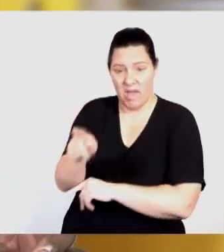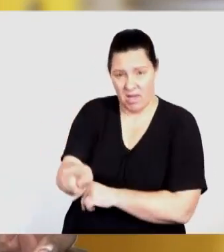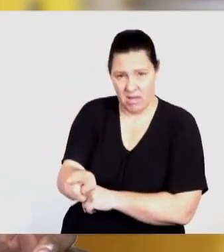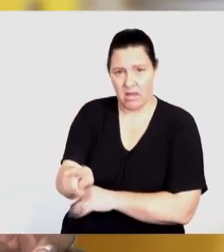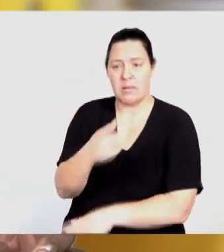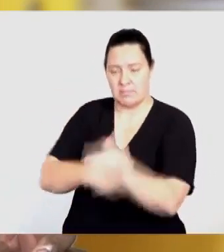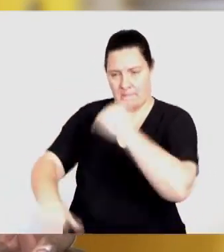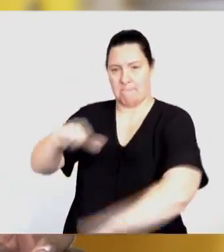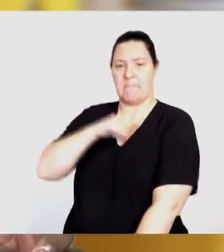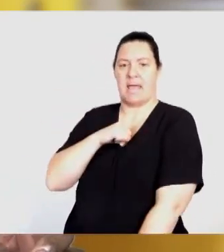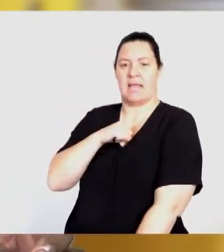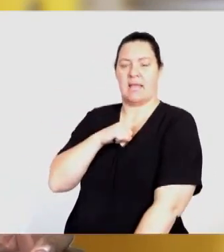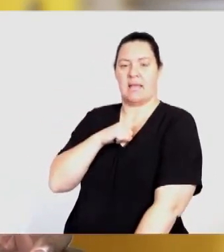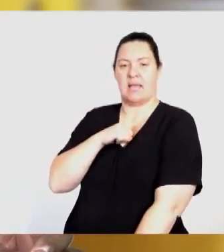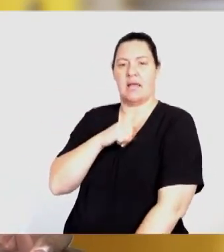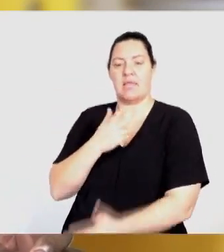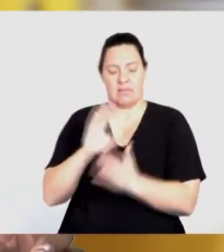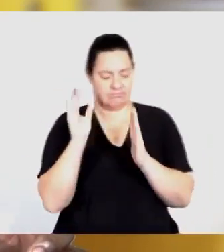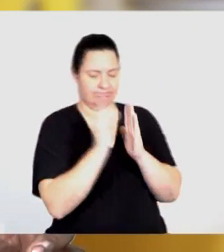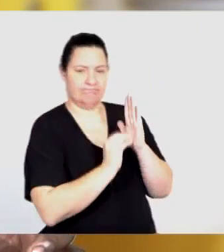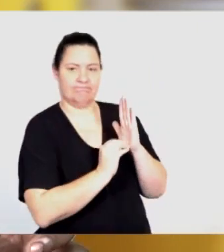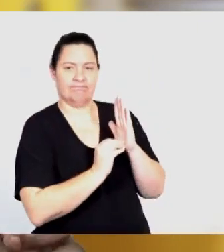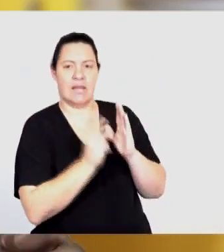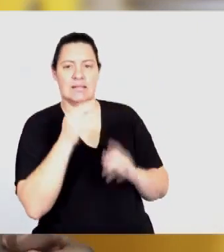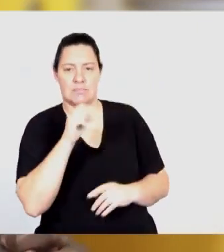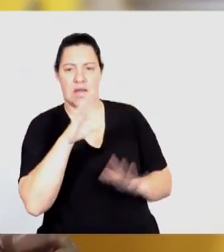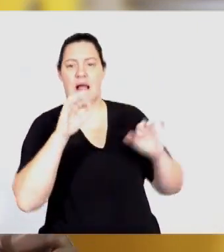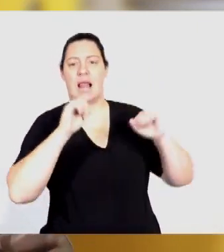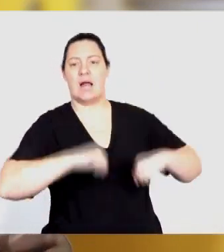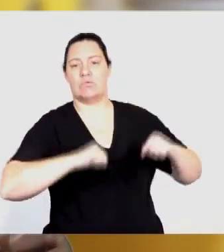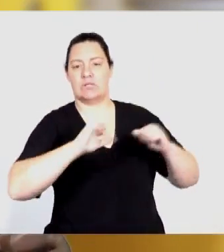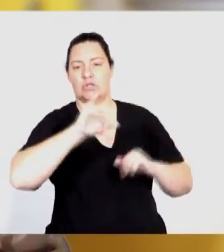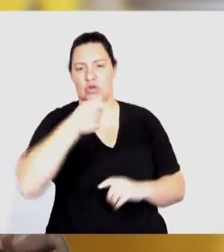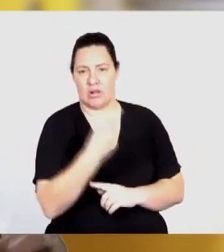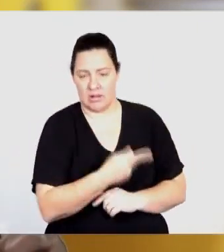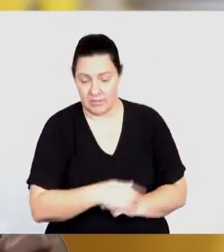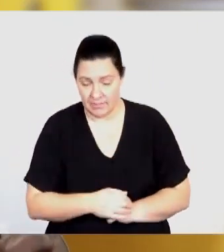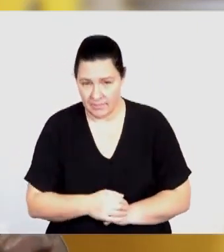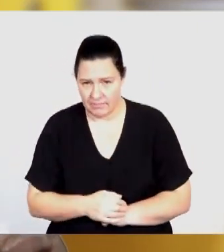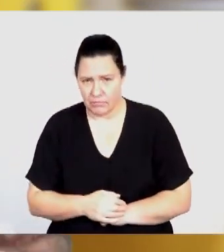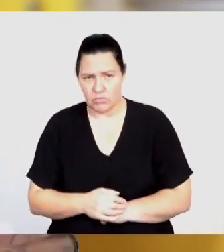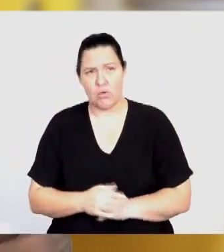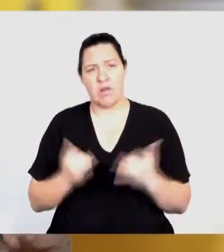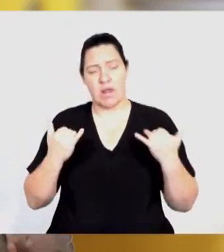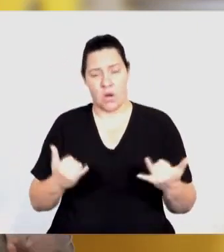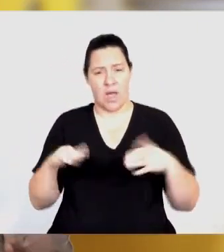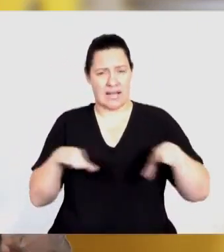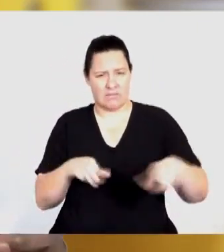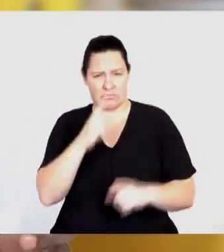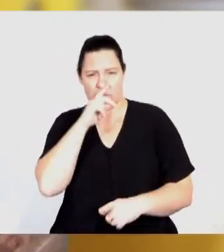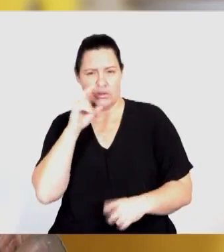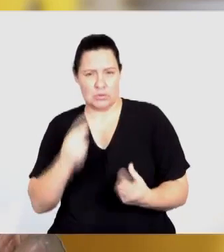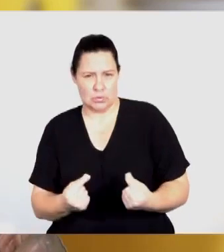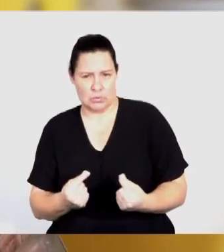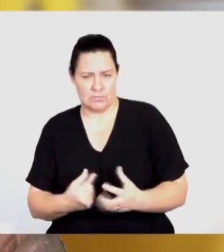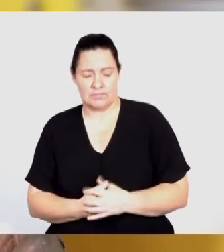they return back the goods to us and we record them in what we call the debtors allowances journal. So with me here, I have an activity that I